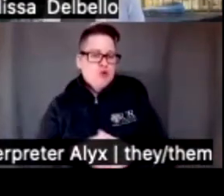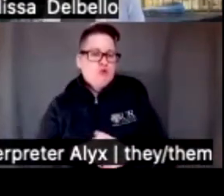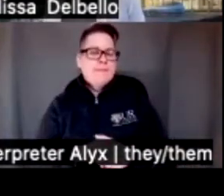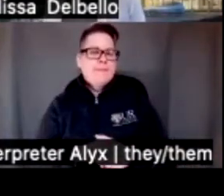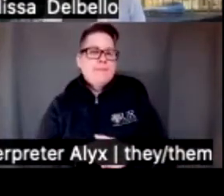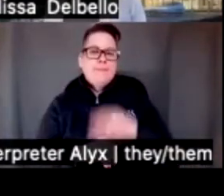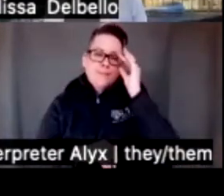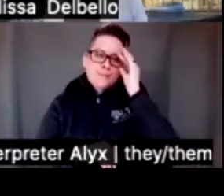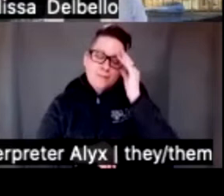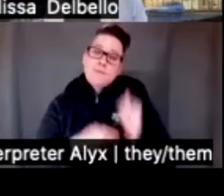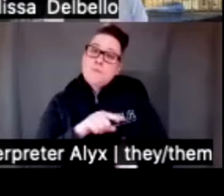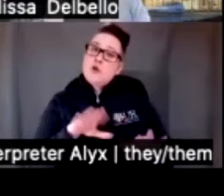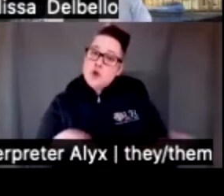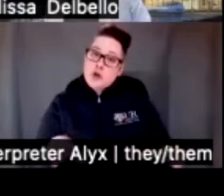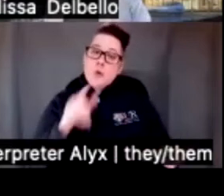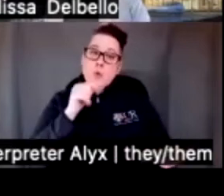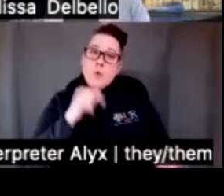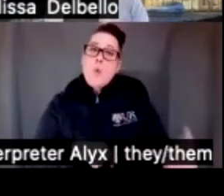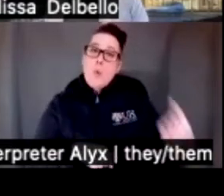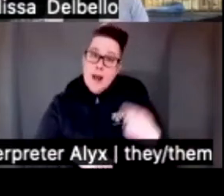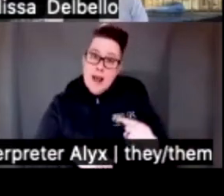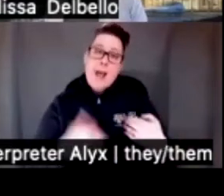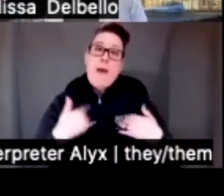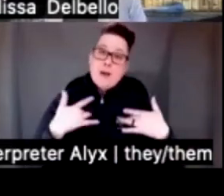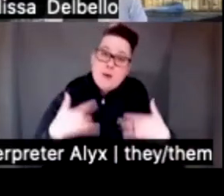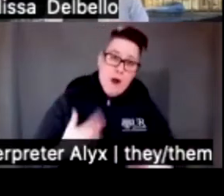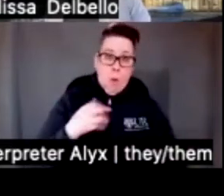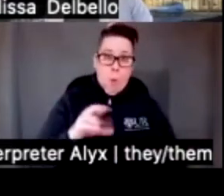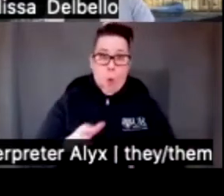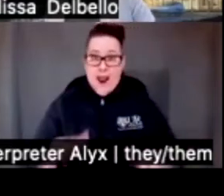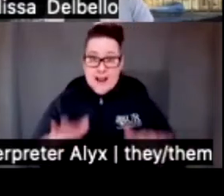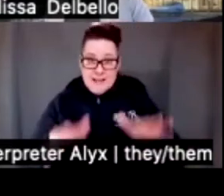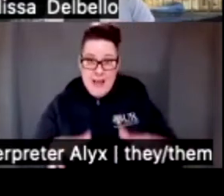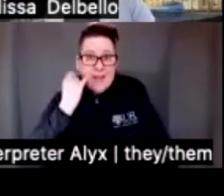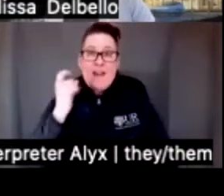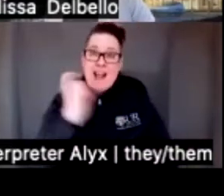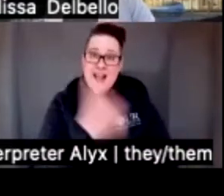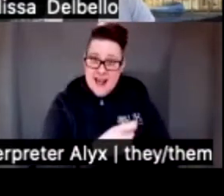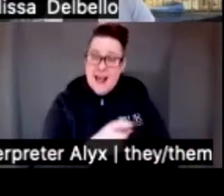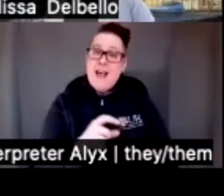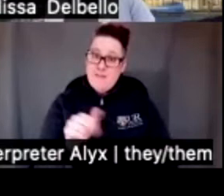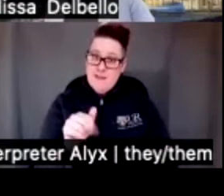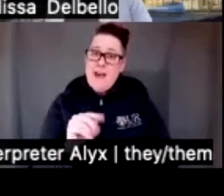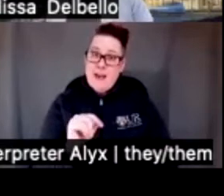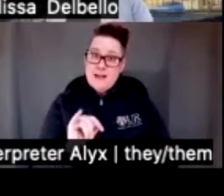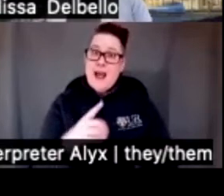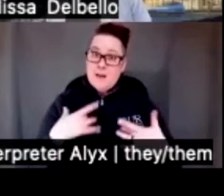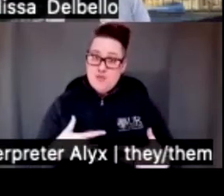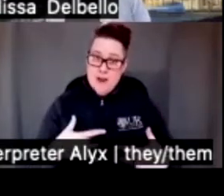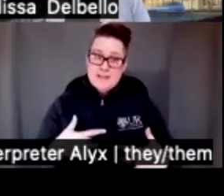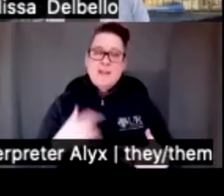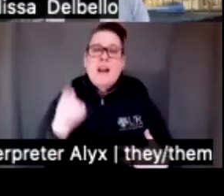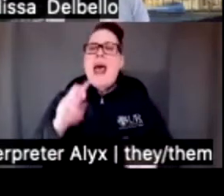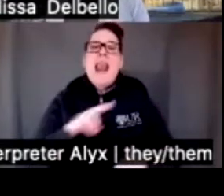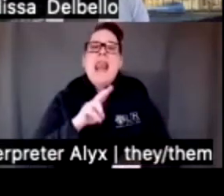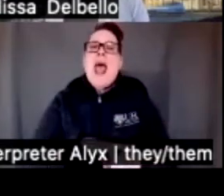those who presented with depression or anxiety and were treated with an antidepressant. And again, it's a